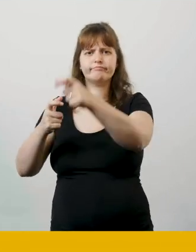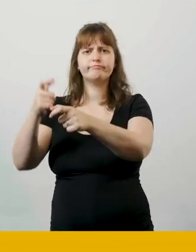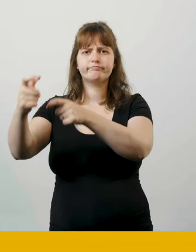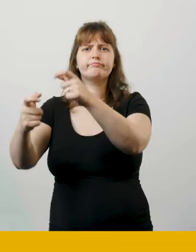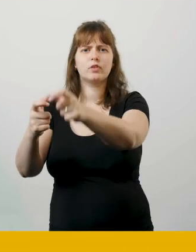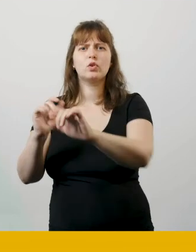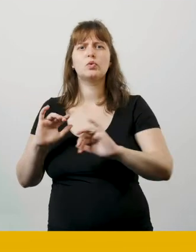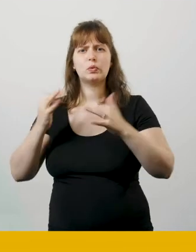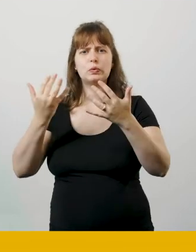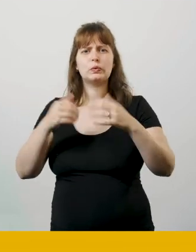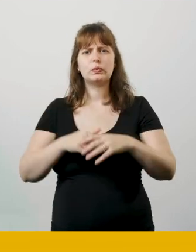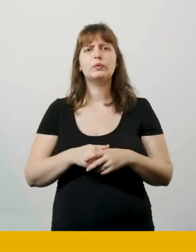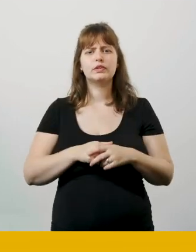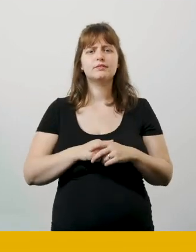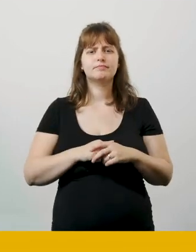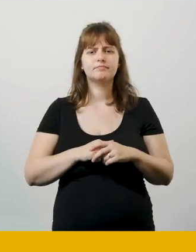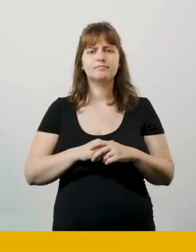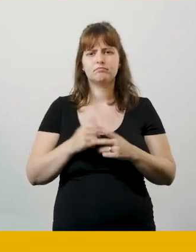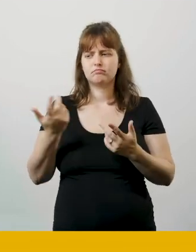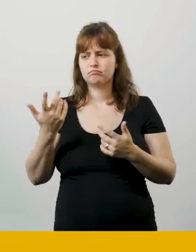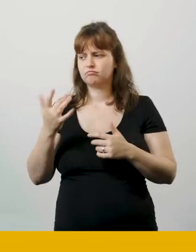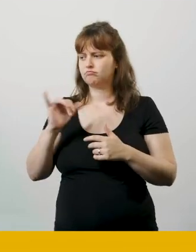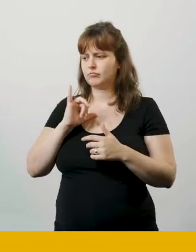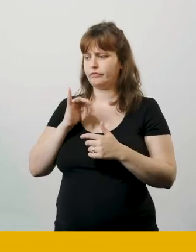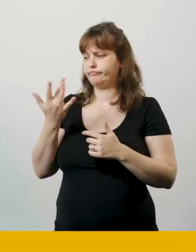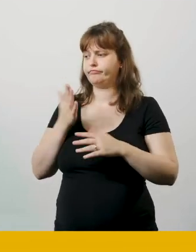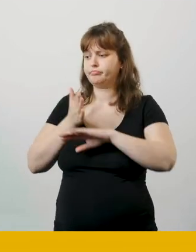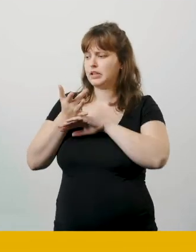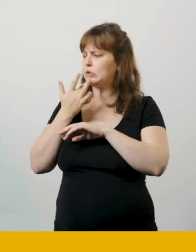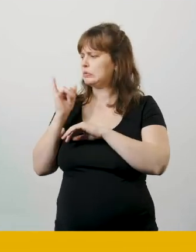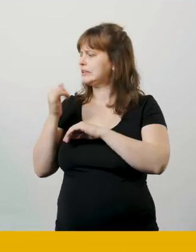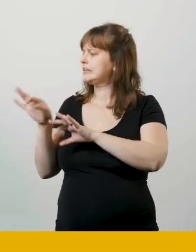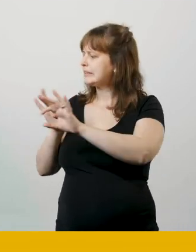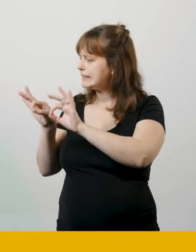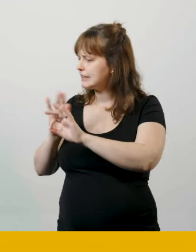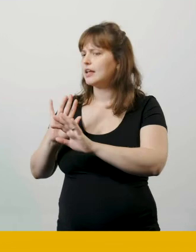shop and wants to first choose and then purchase something.